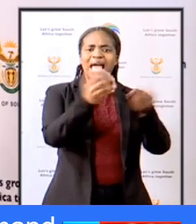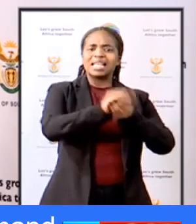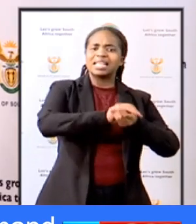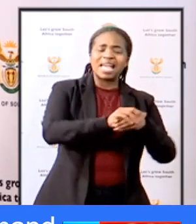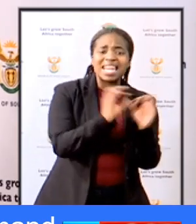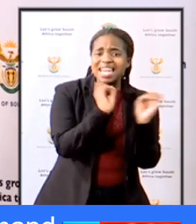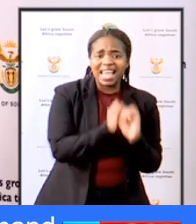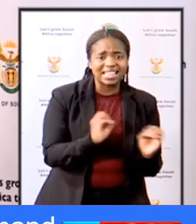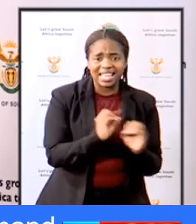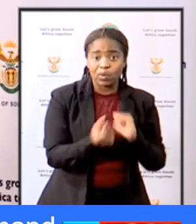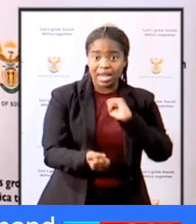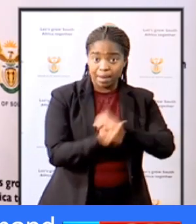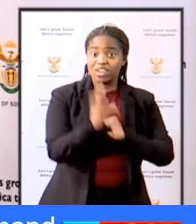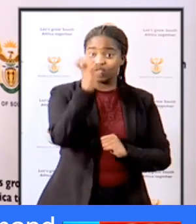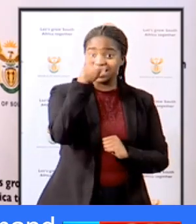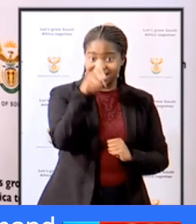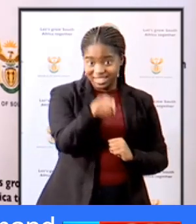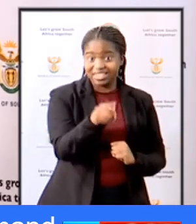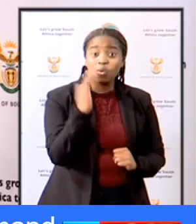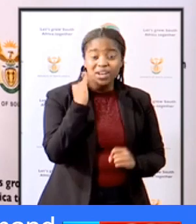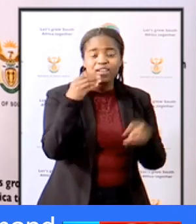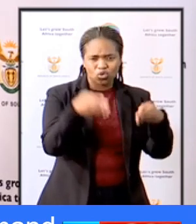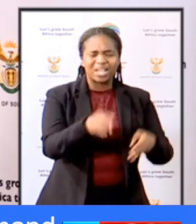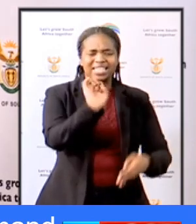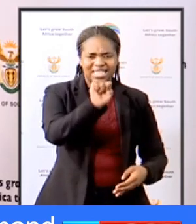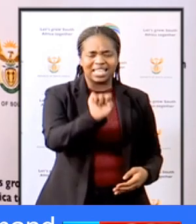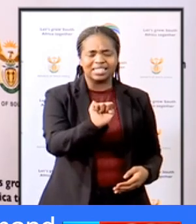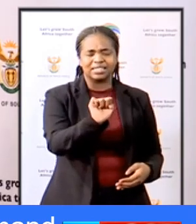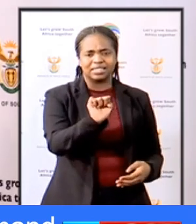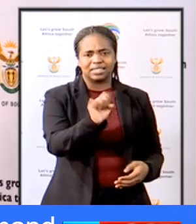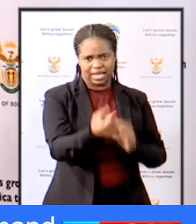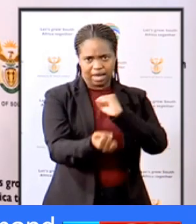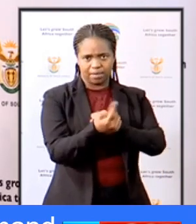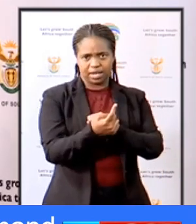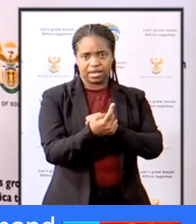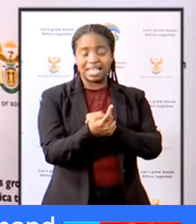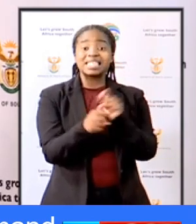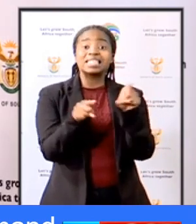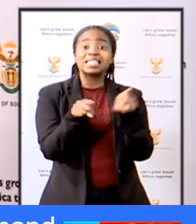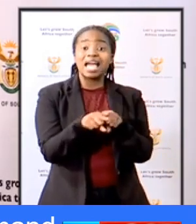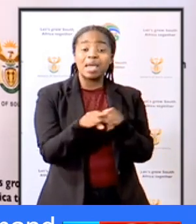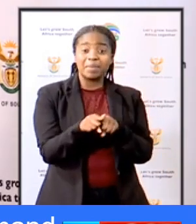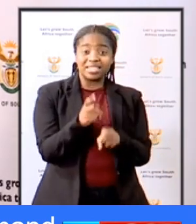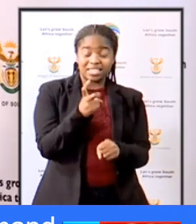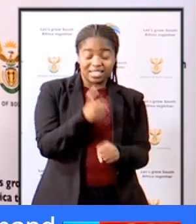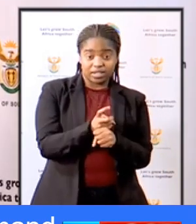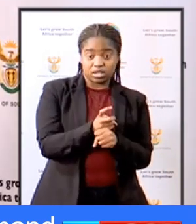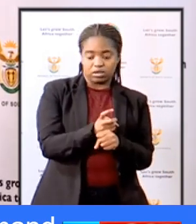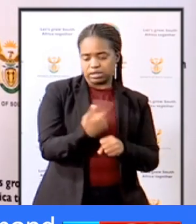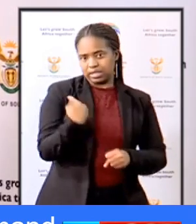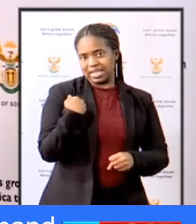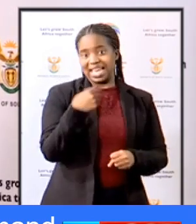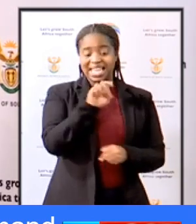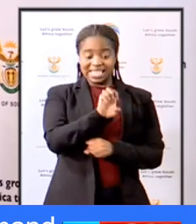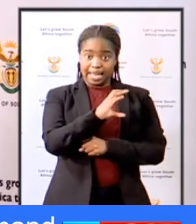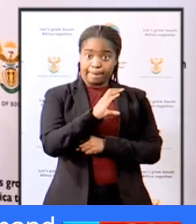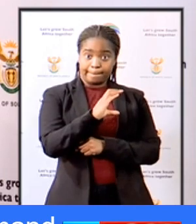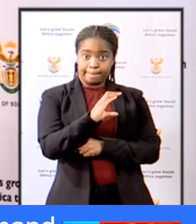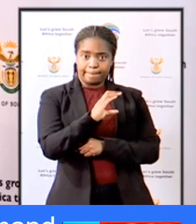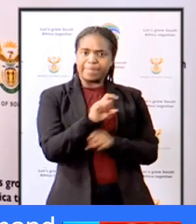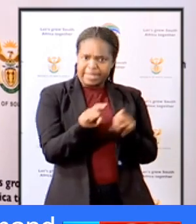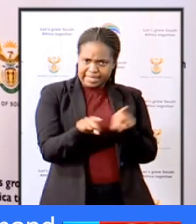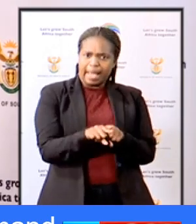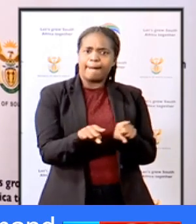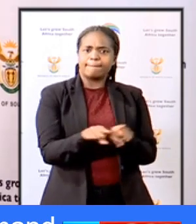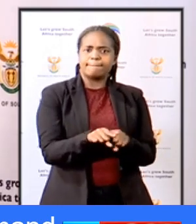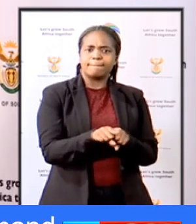hands at that time. Equally, even the difficulty that we had in the Eastern Cape,